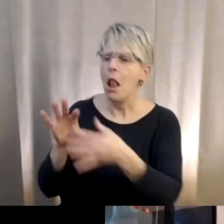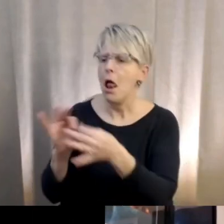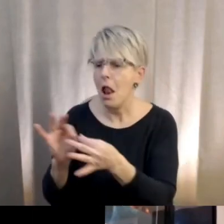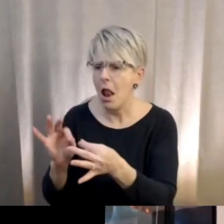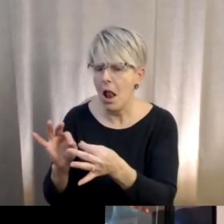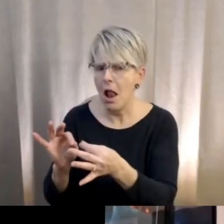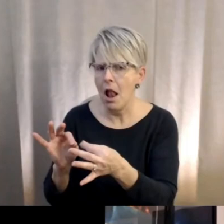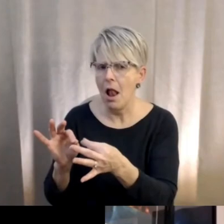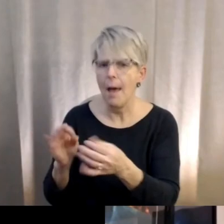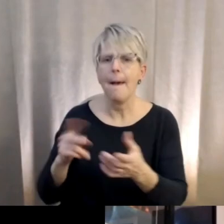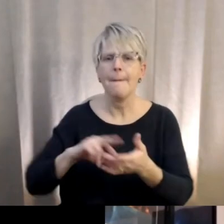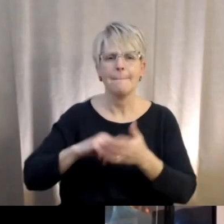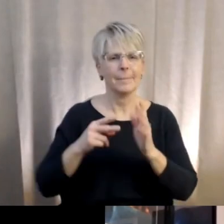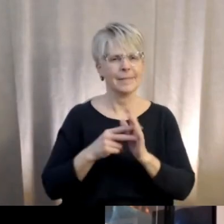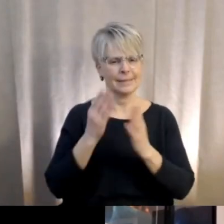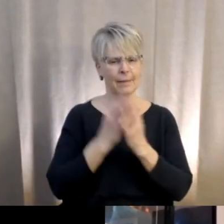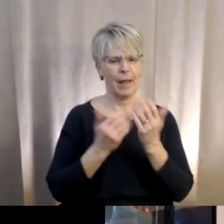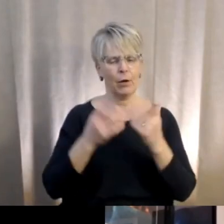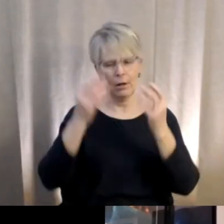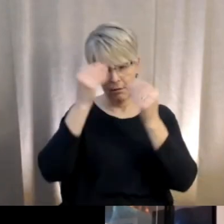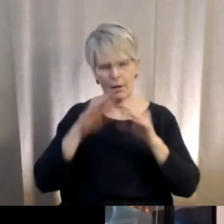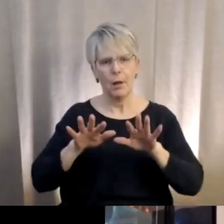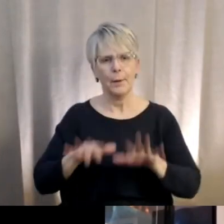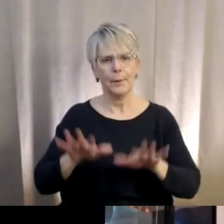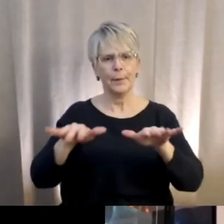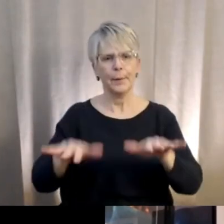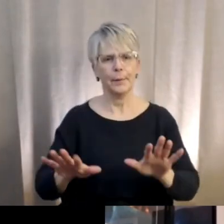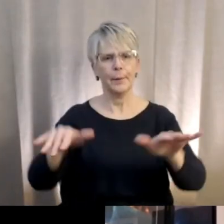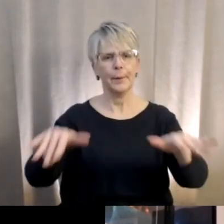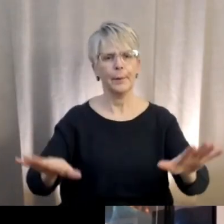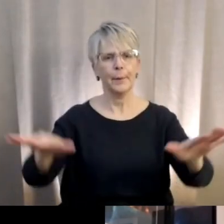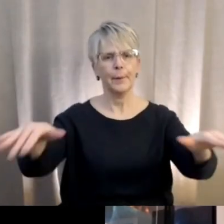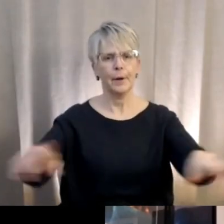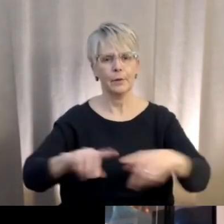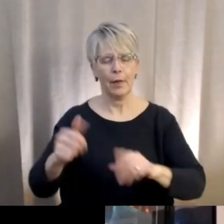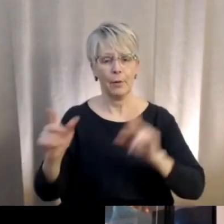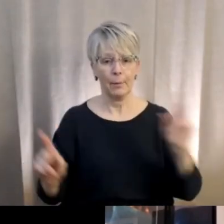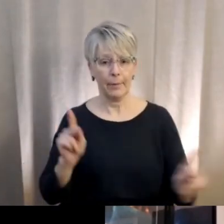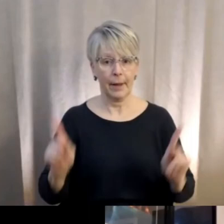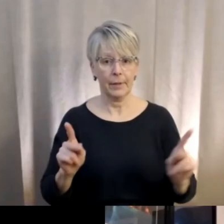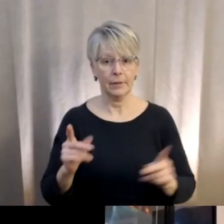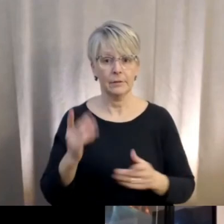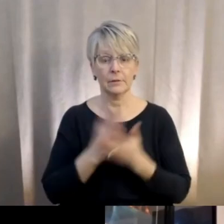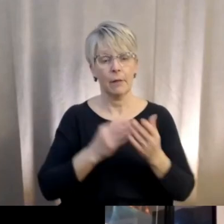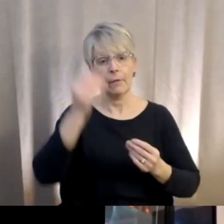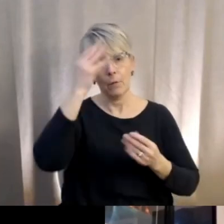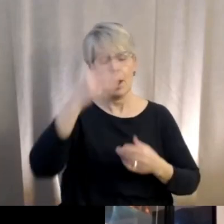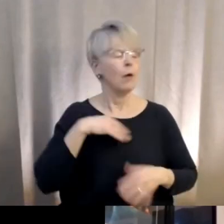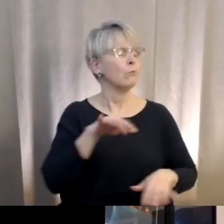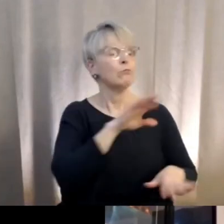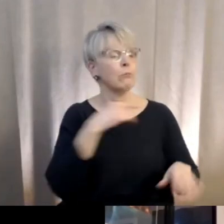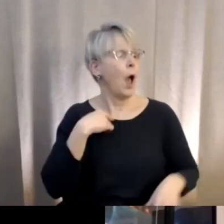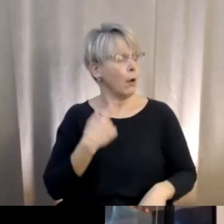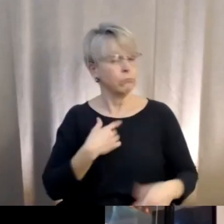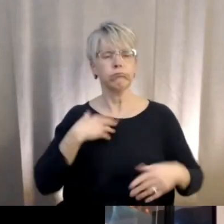trying to get more awareness out in the public eye of some of this information that, to me, sometimes I forget is like